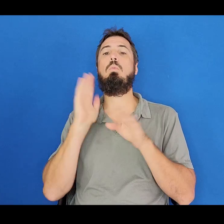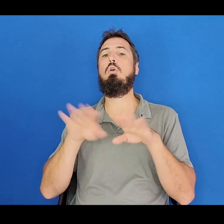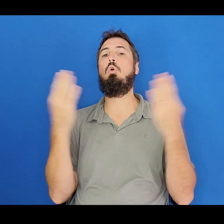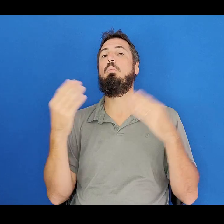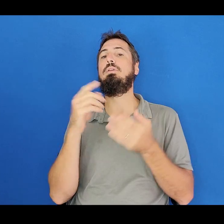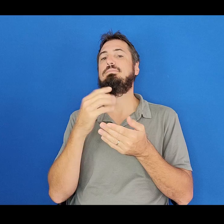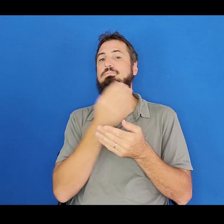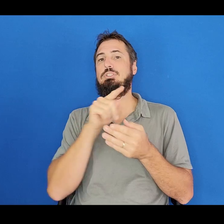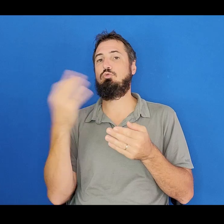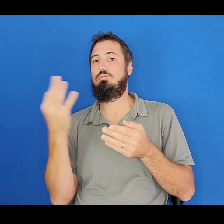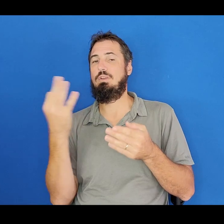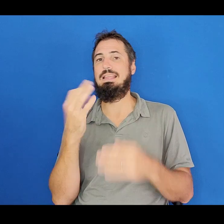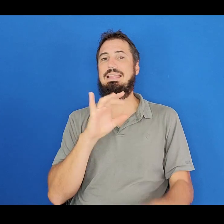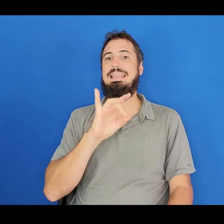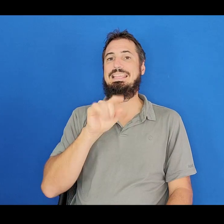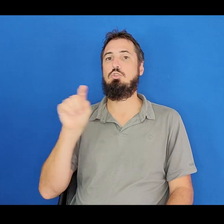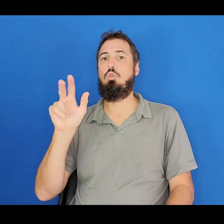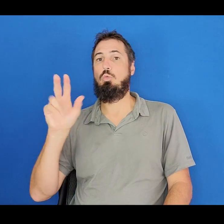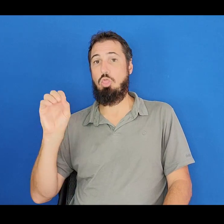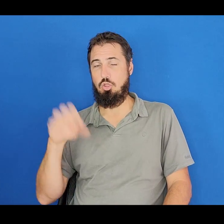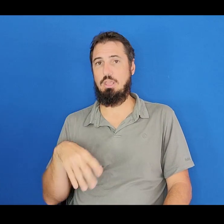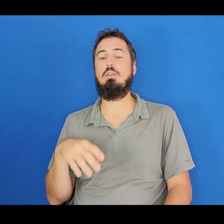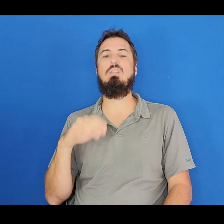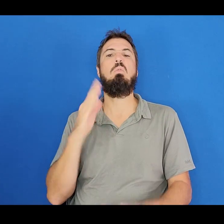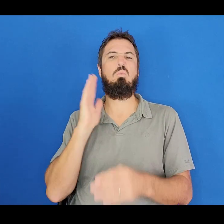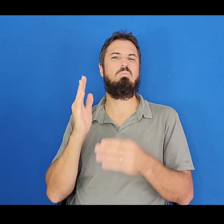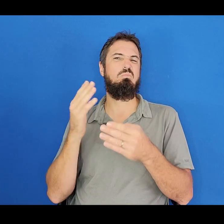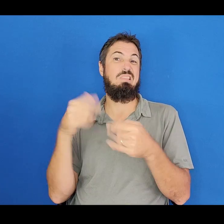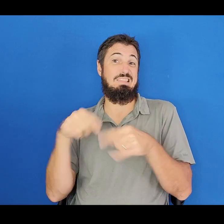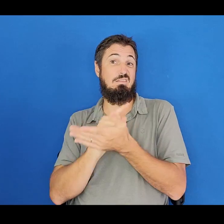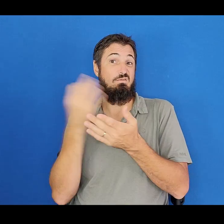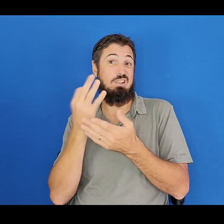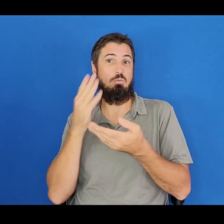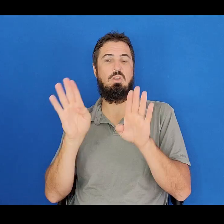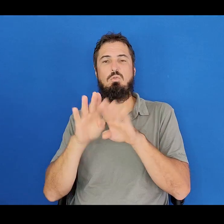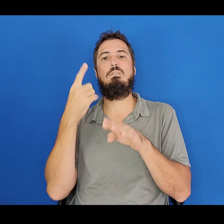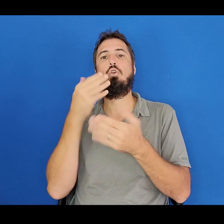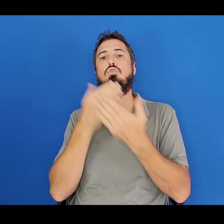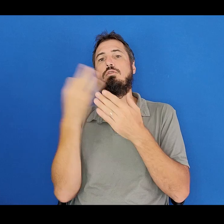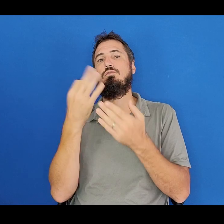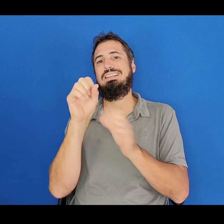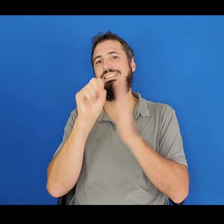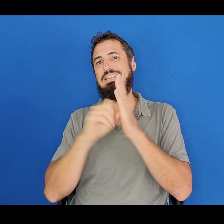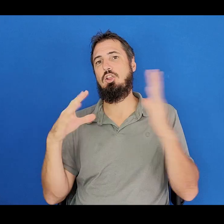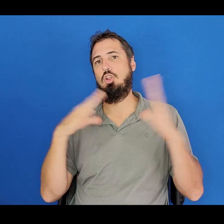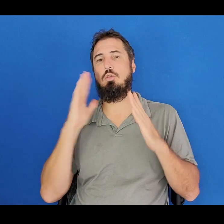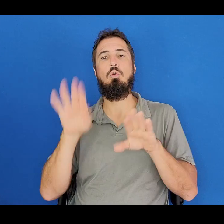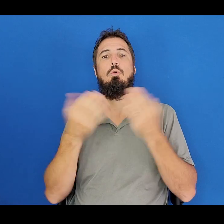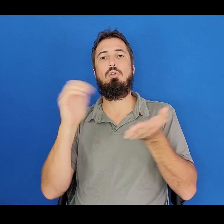open weekdays from 8 a.m. to 3:30 p.m. It will be closed Friday for the Good Friday state holiday and will reopen